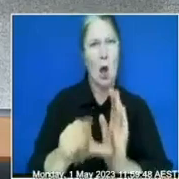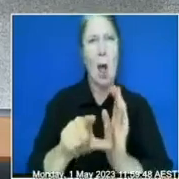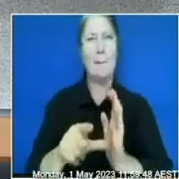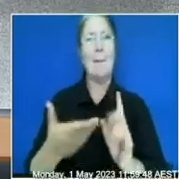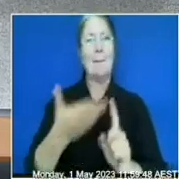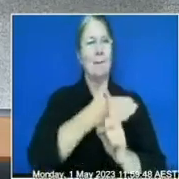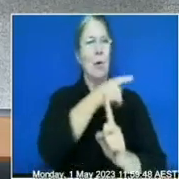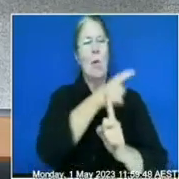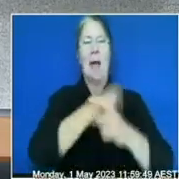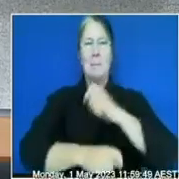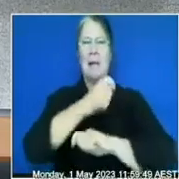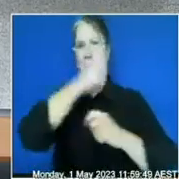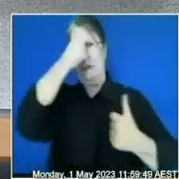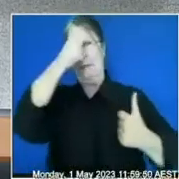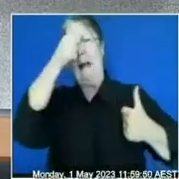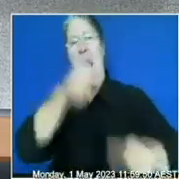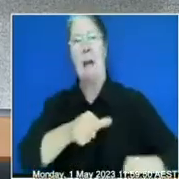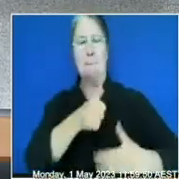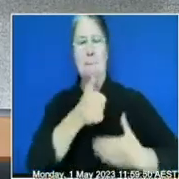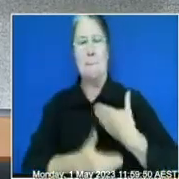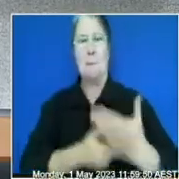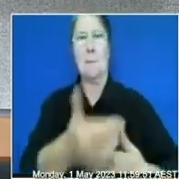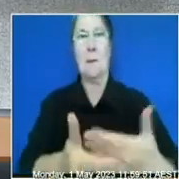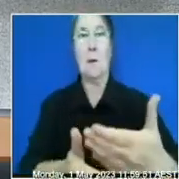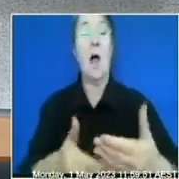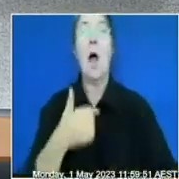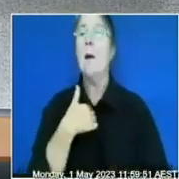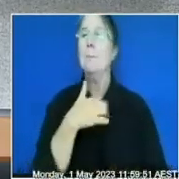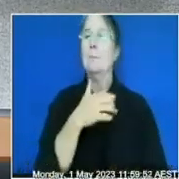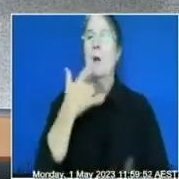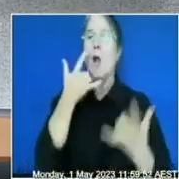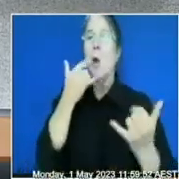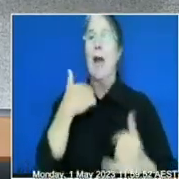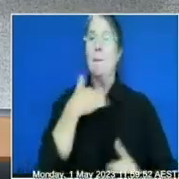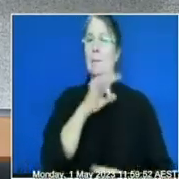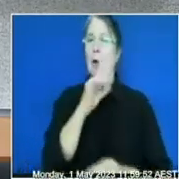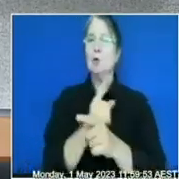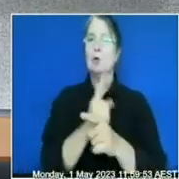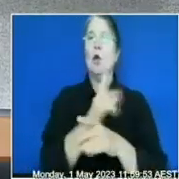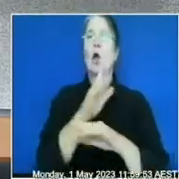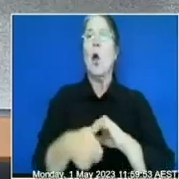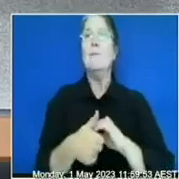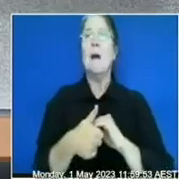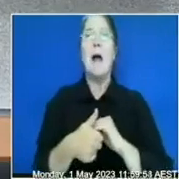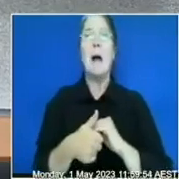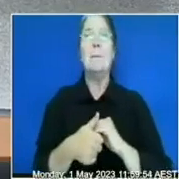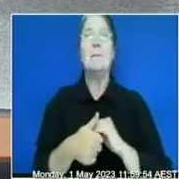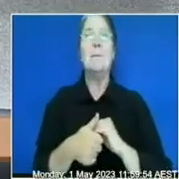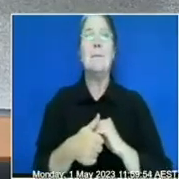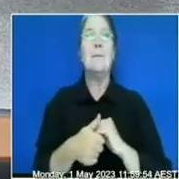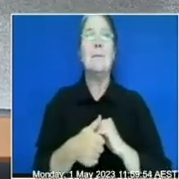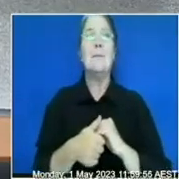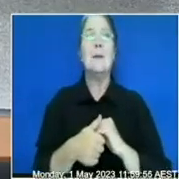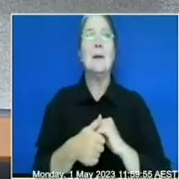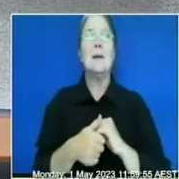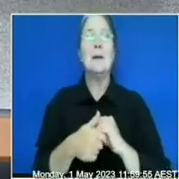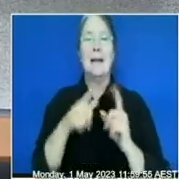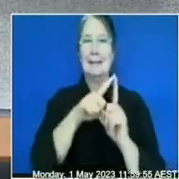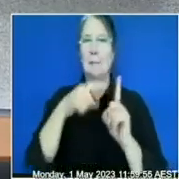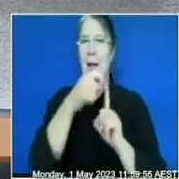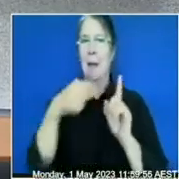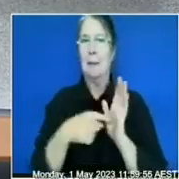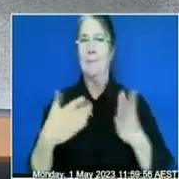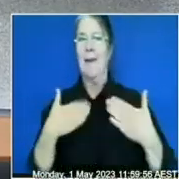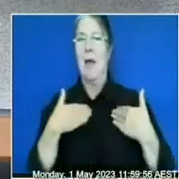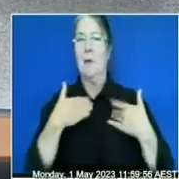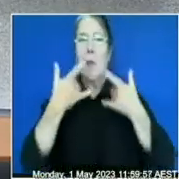mm-hmm. them. Now, do you accept there's a real risk that detractors will use this lag in the health response